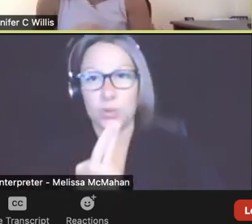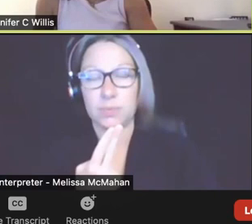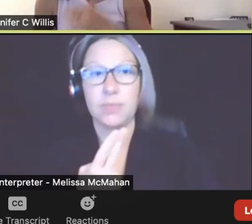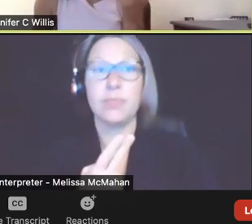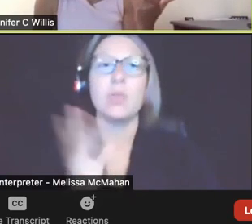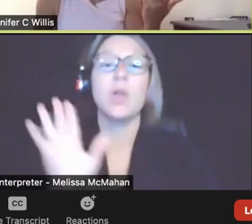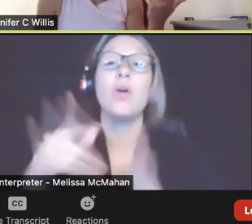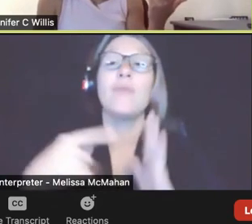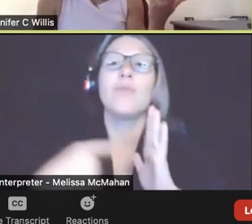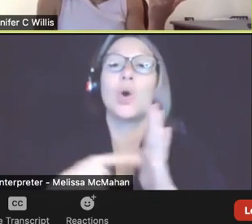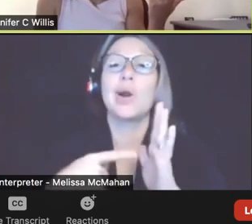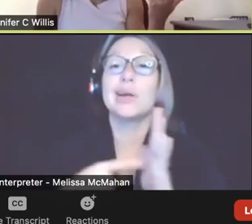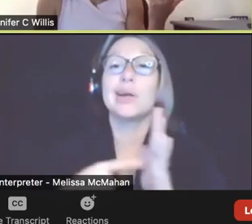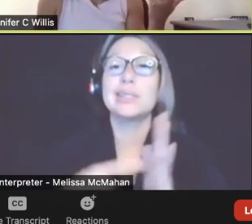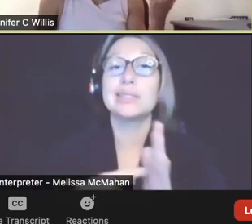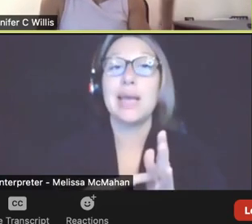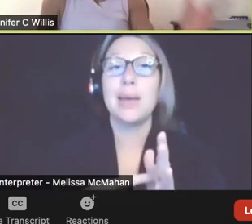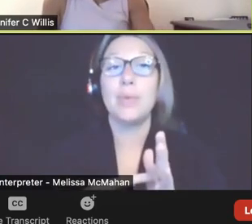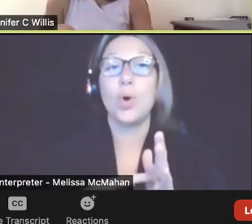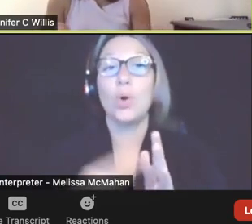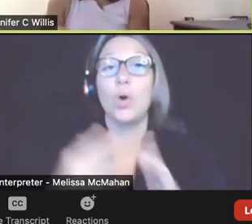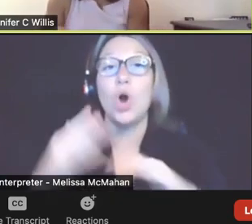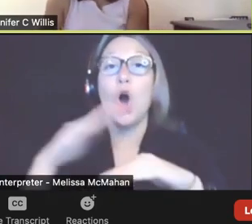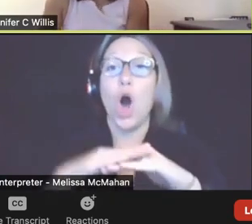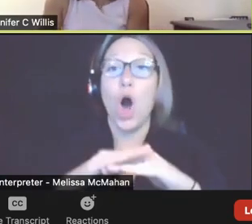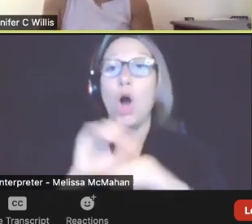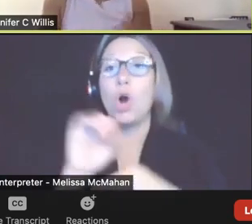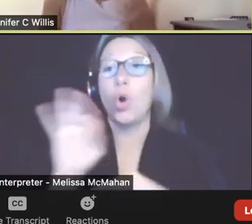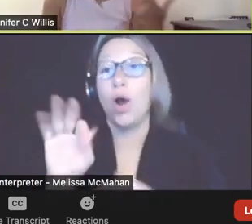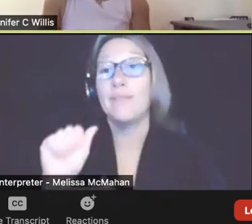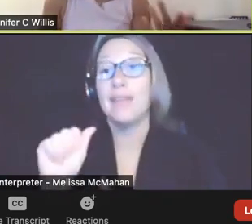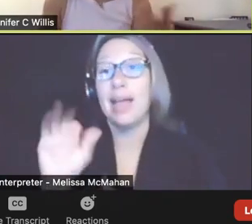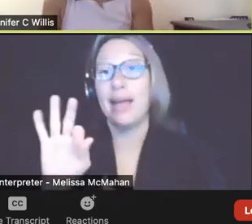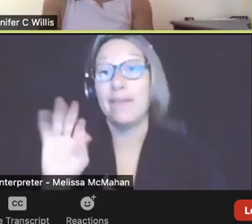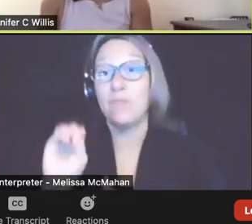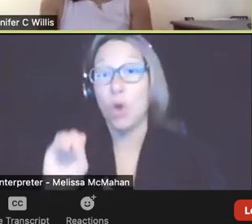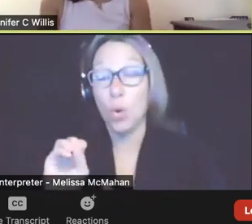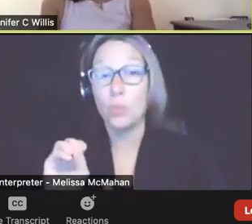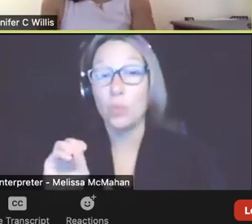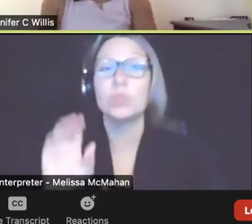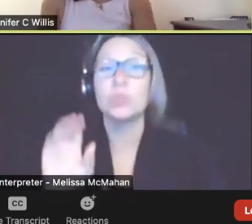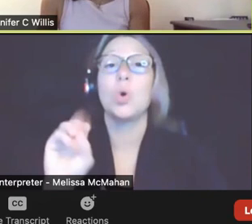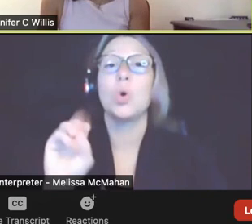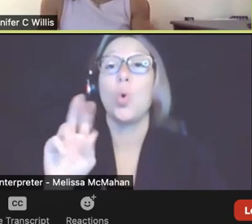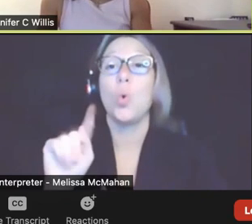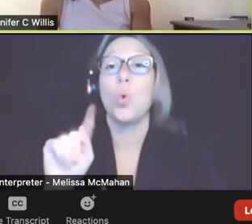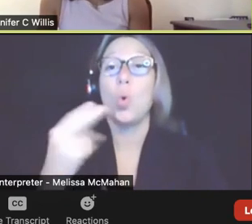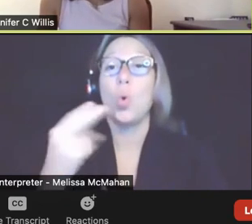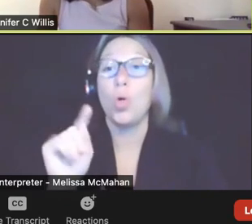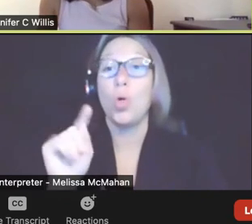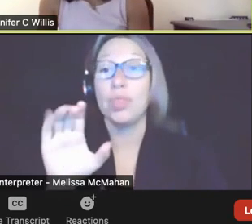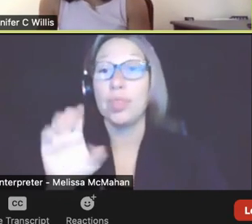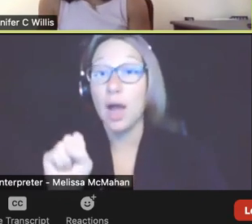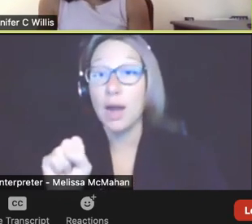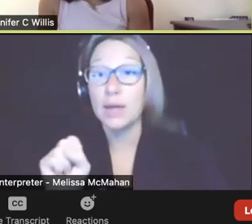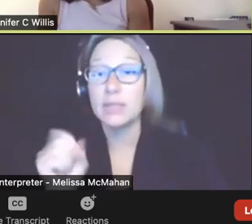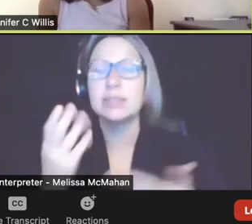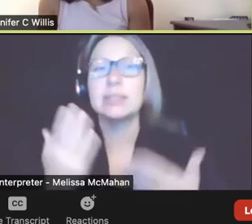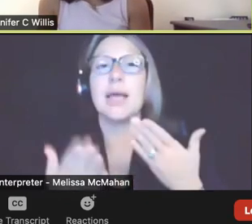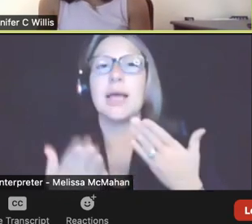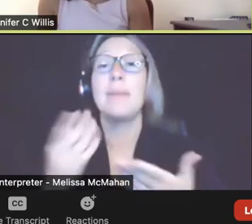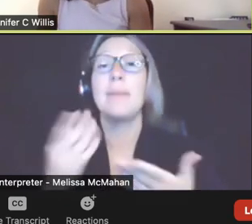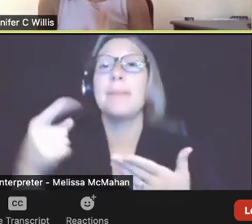on or taking off AFOs for a student, their orthotics. If maybe the whole team determines that they're going to touch the